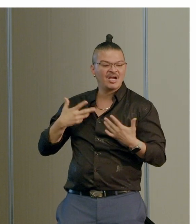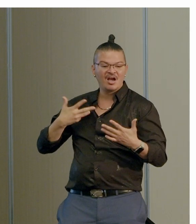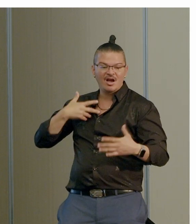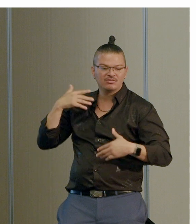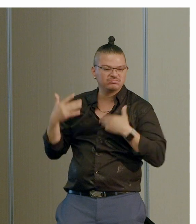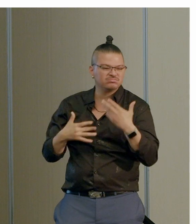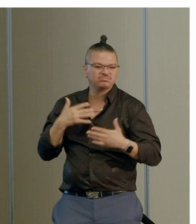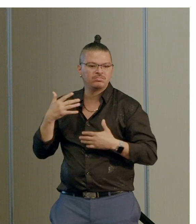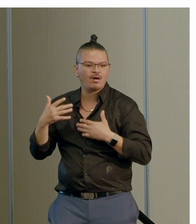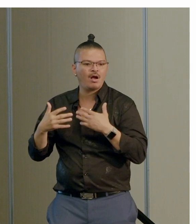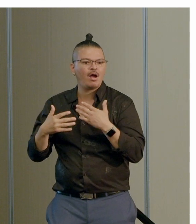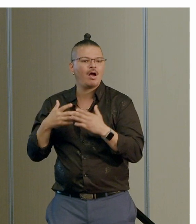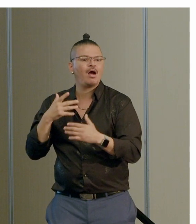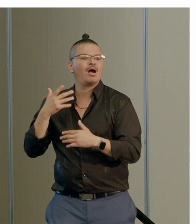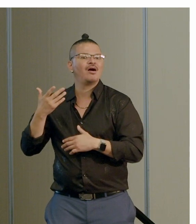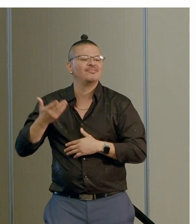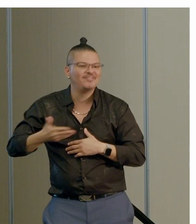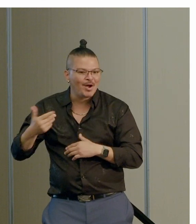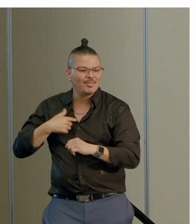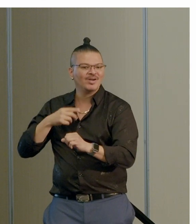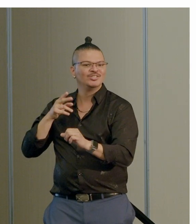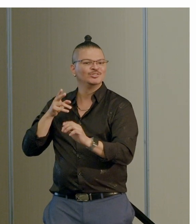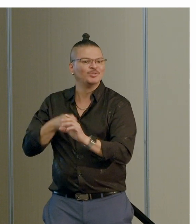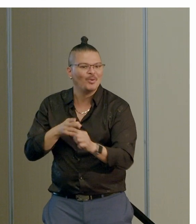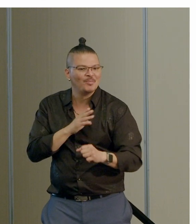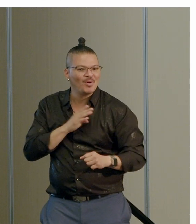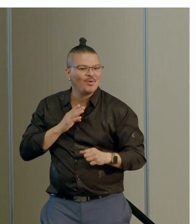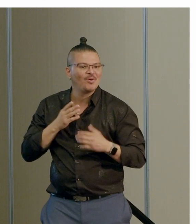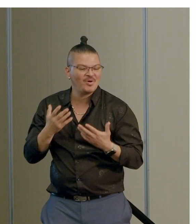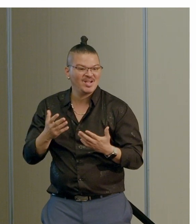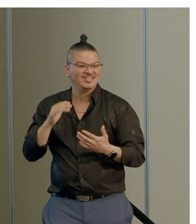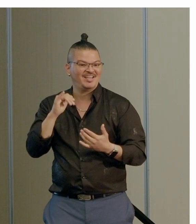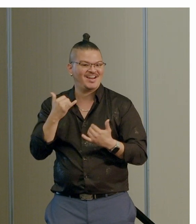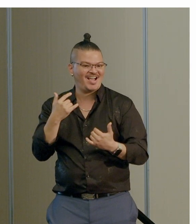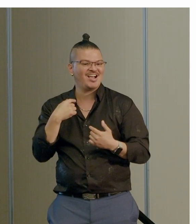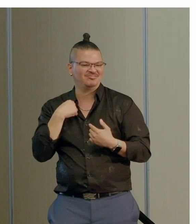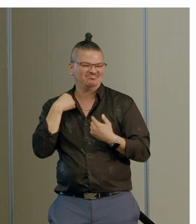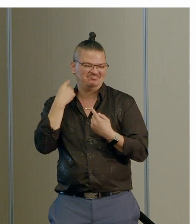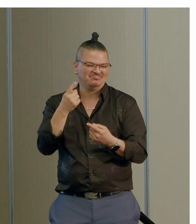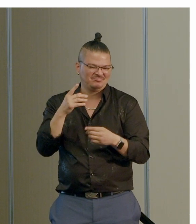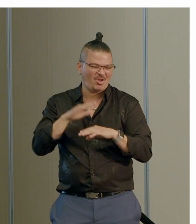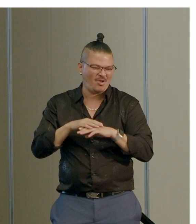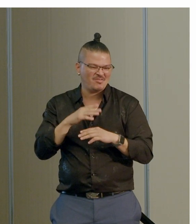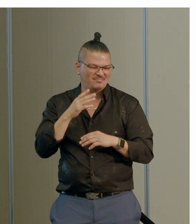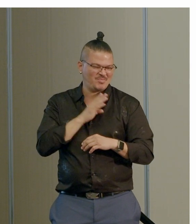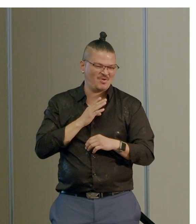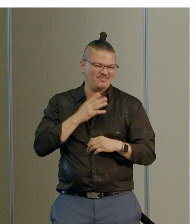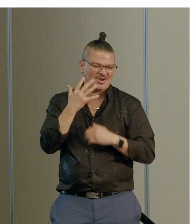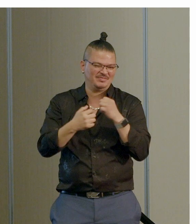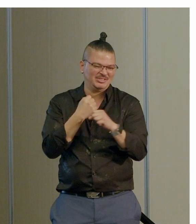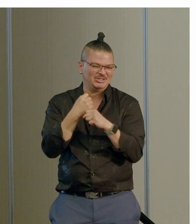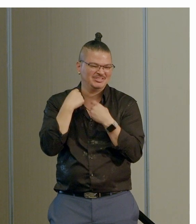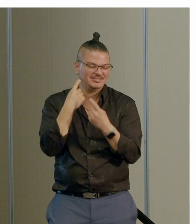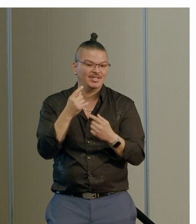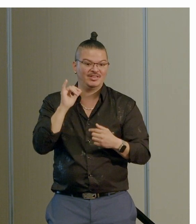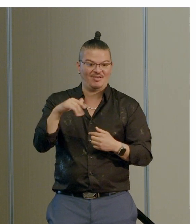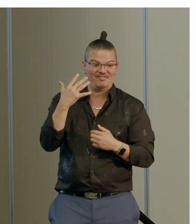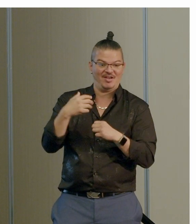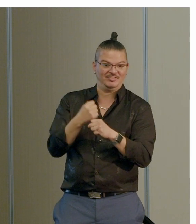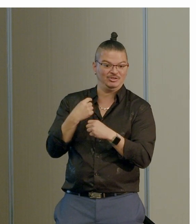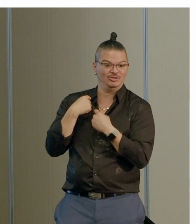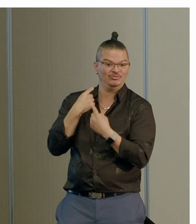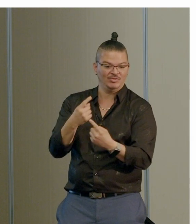now. And then I created, through that work, I created an accessibility conference